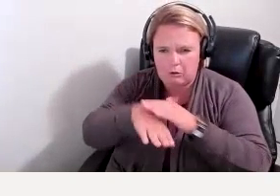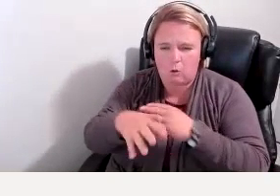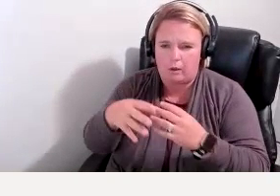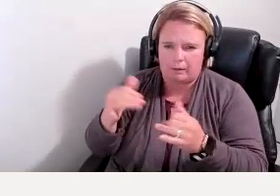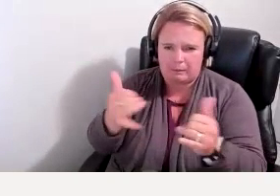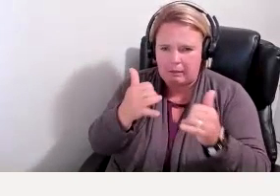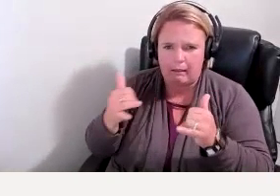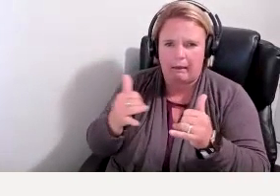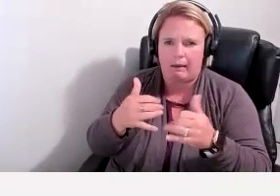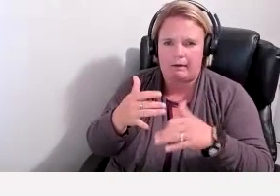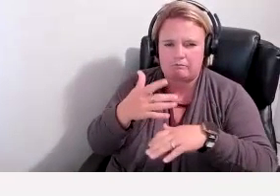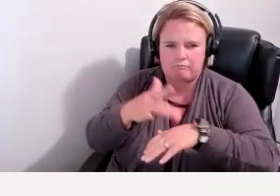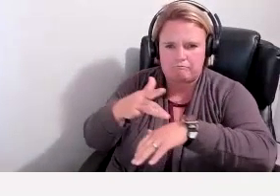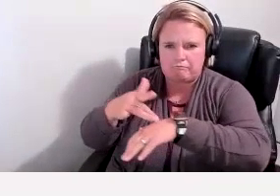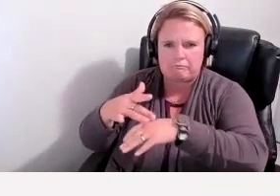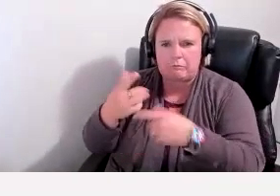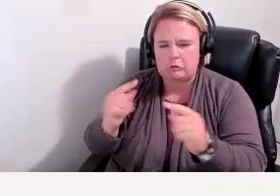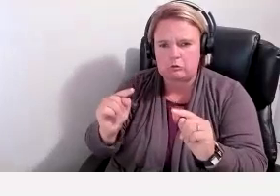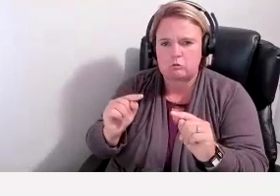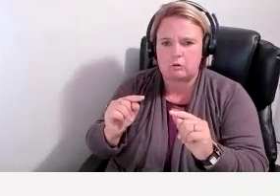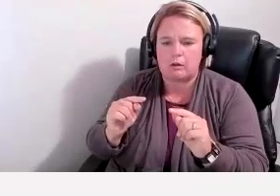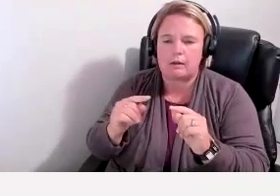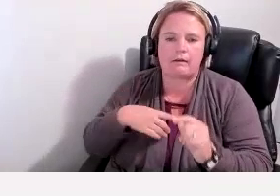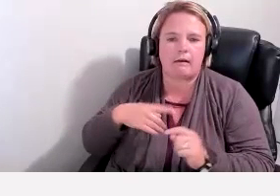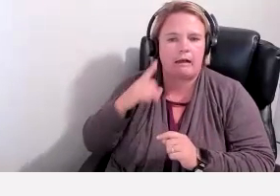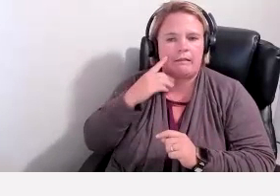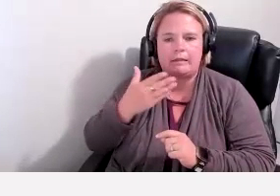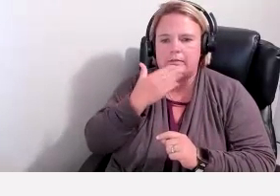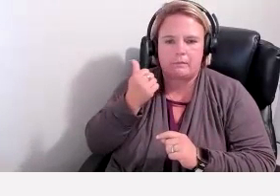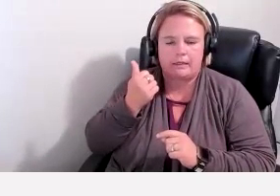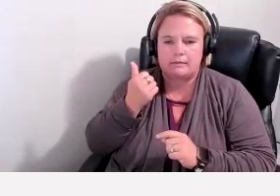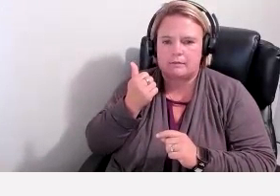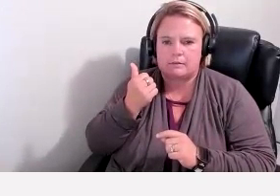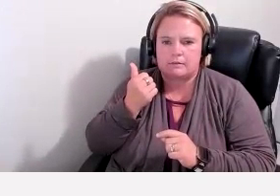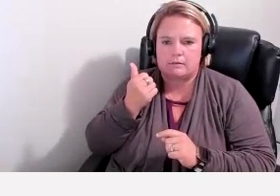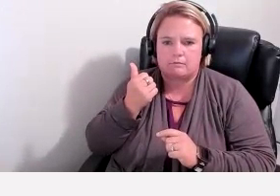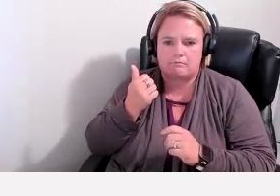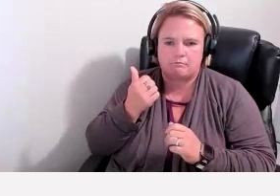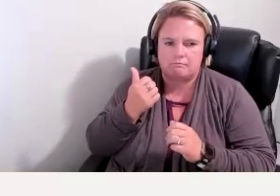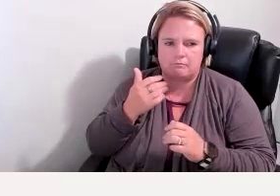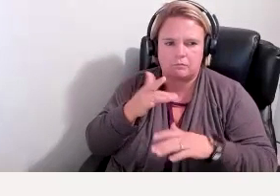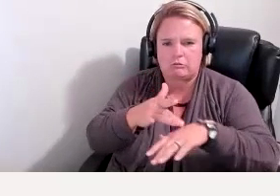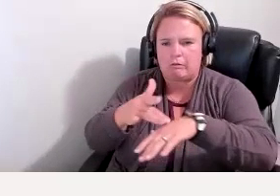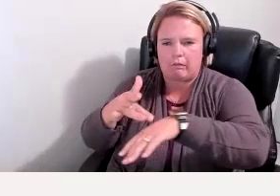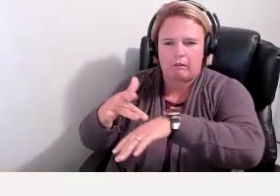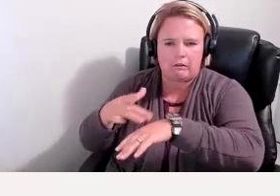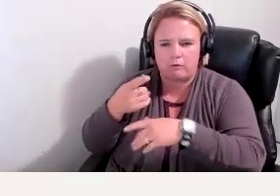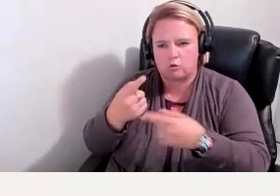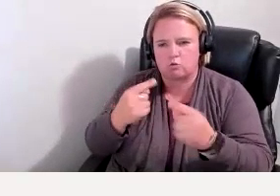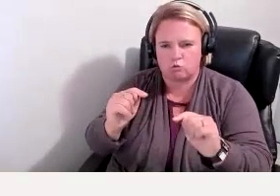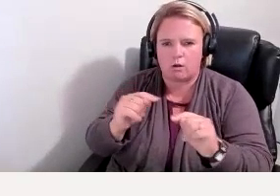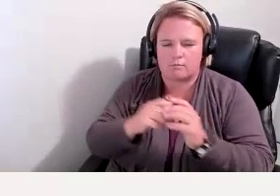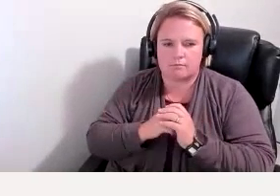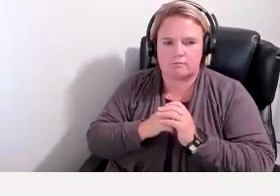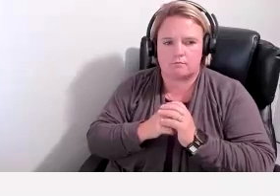see what the capacity is. I think that's the best way to see how it all works.